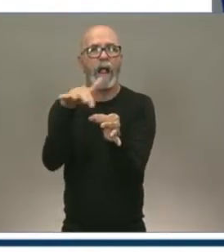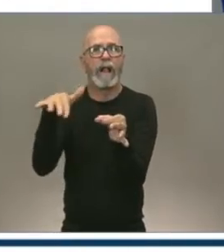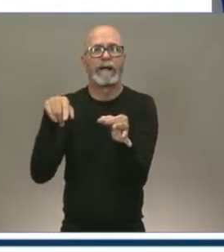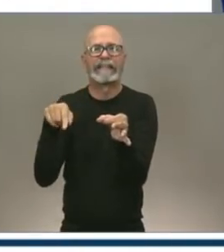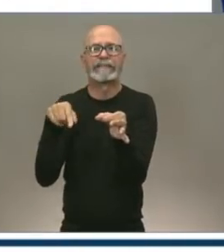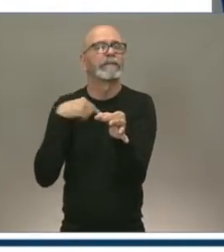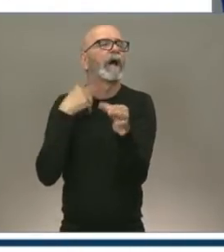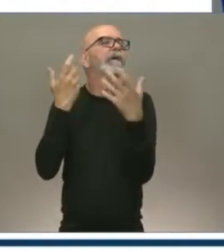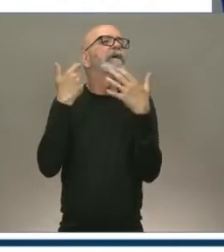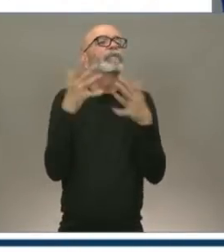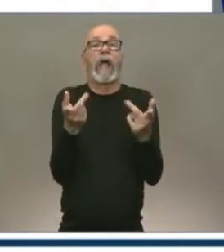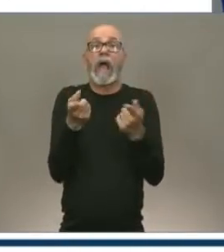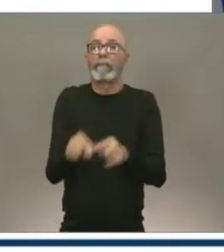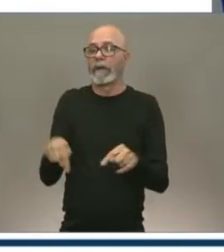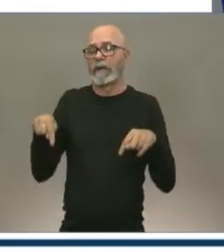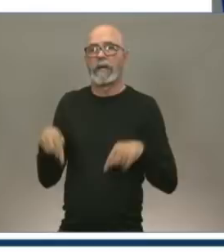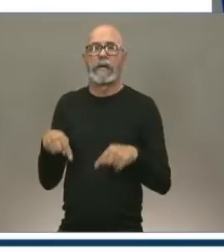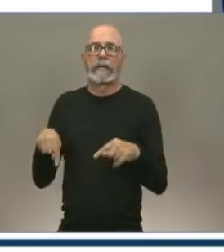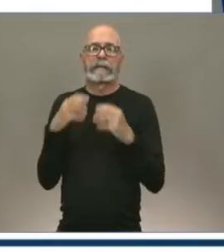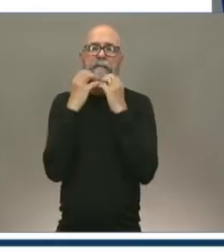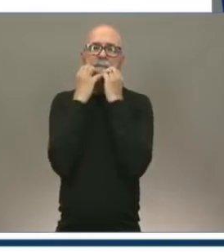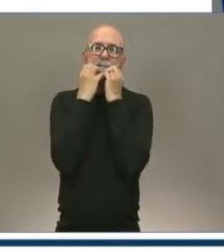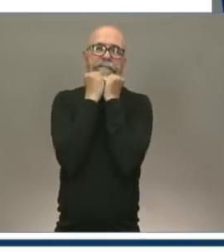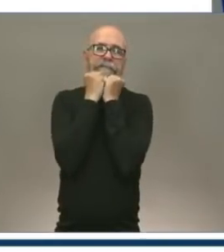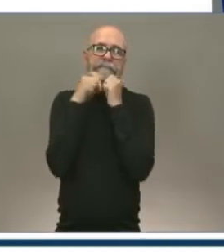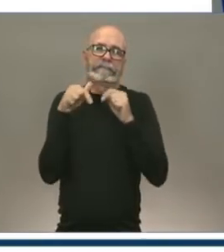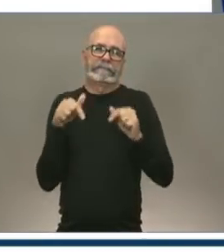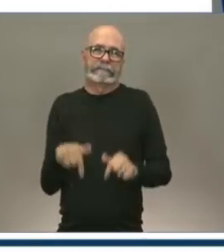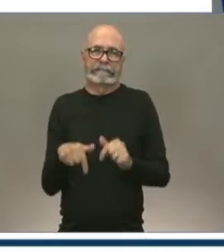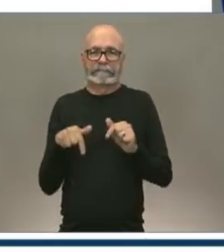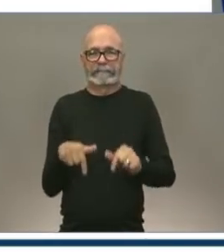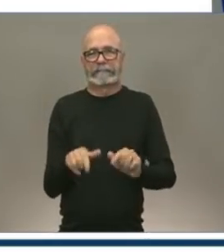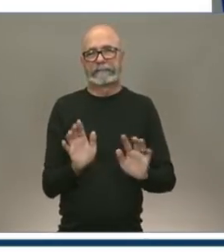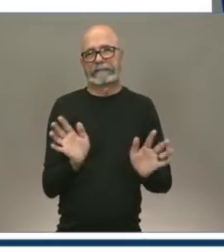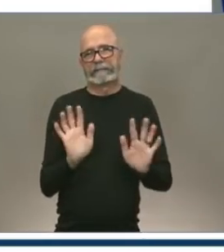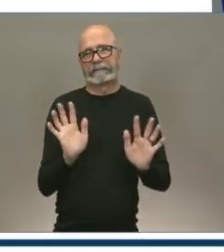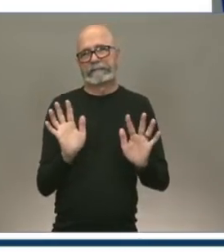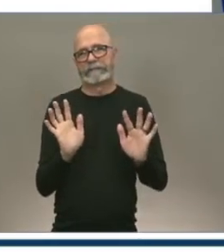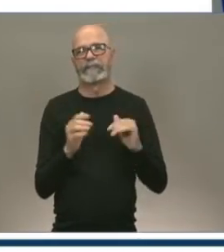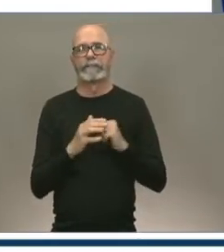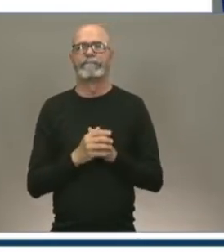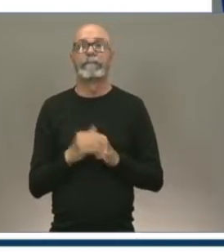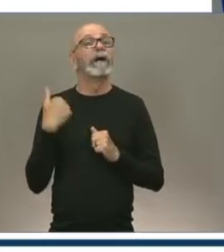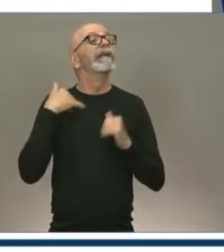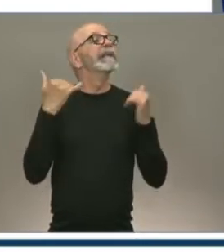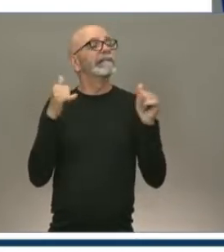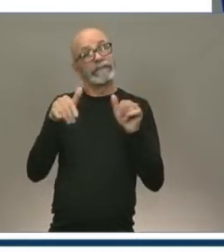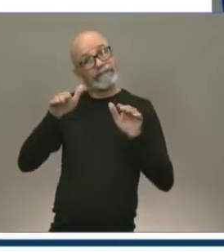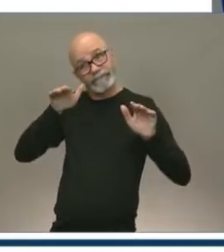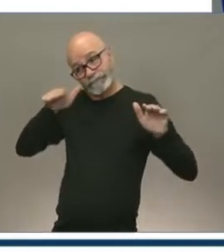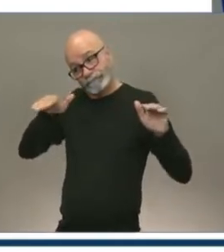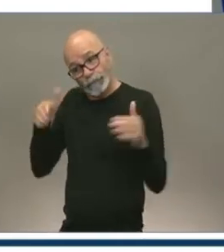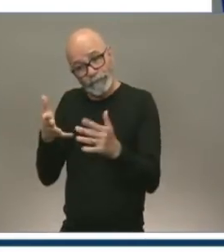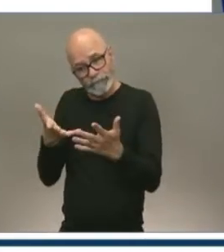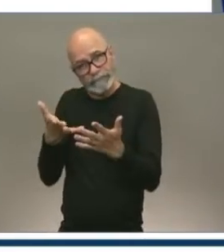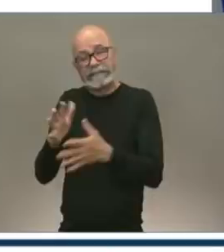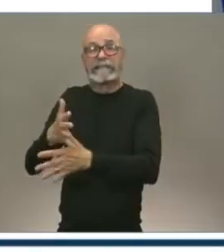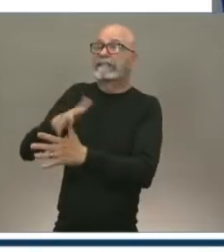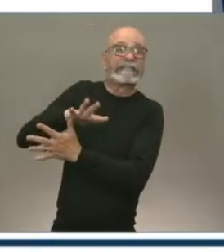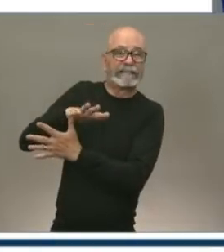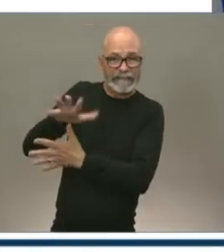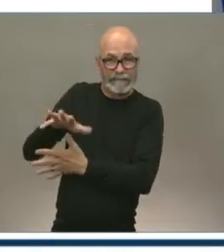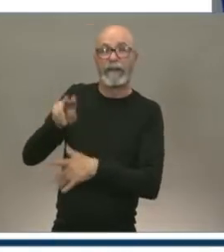more contagious spread. I've repeatedly said that my focus is on Nova Scotia and when looking at